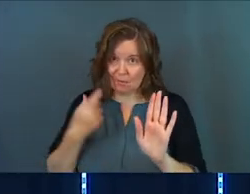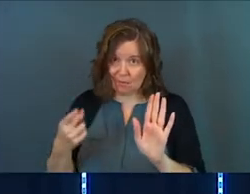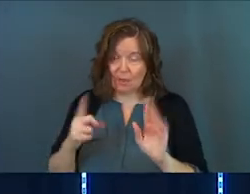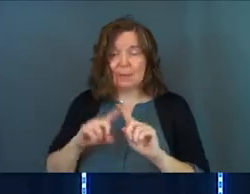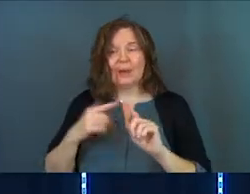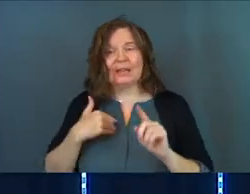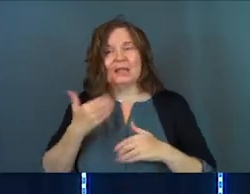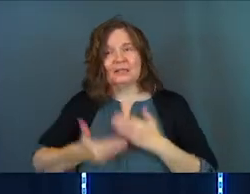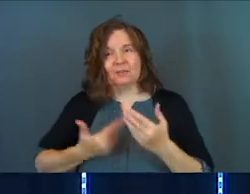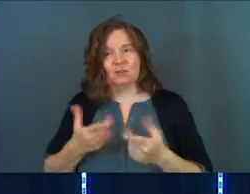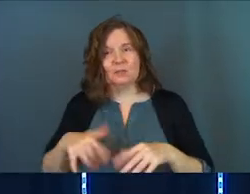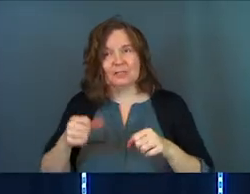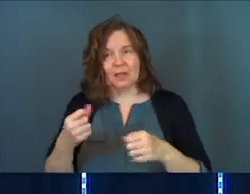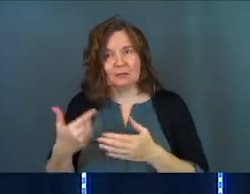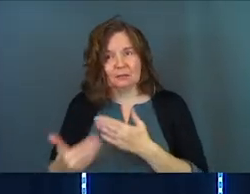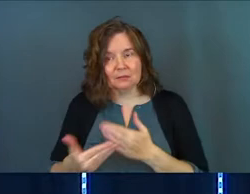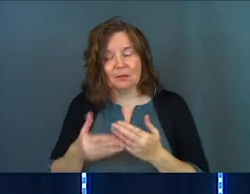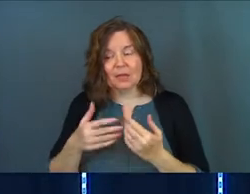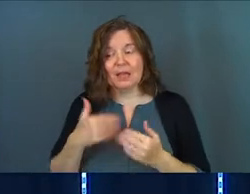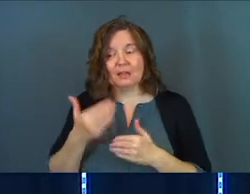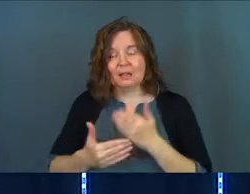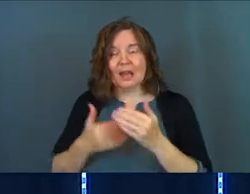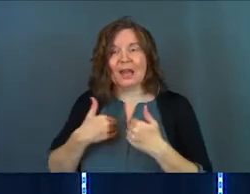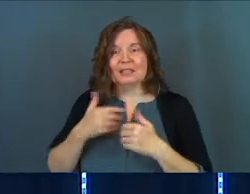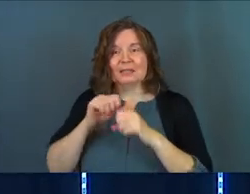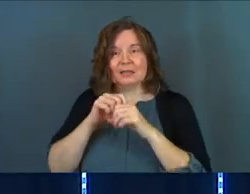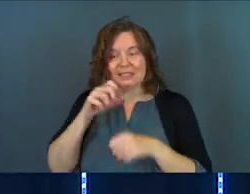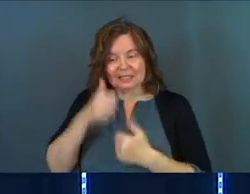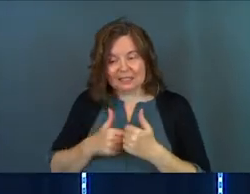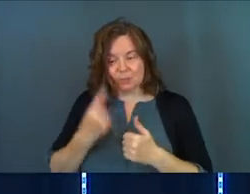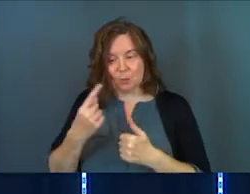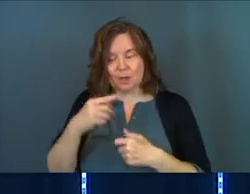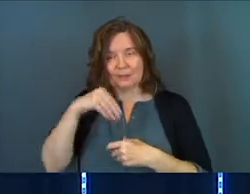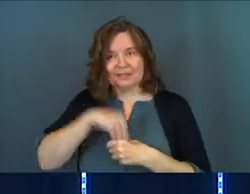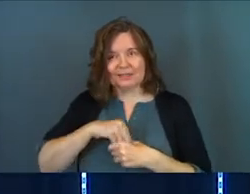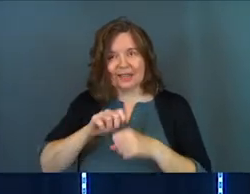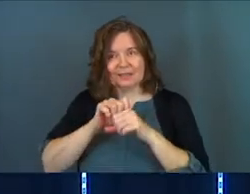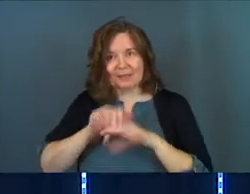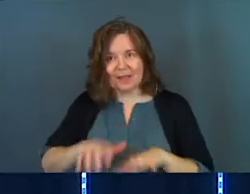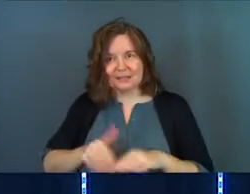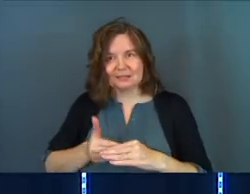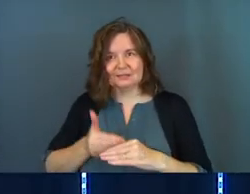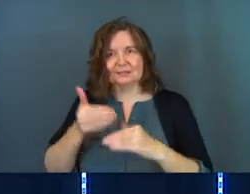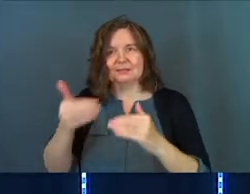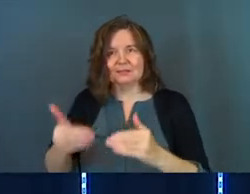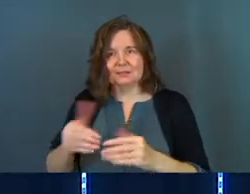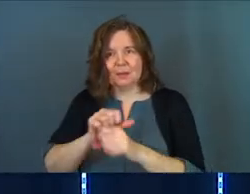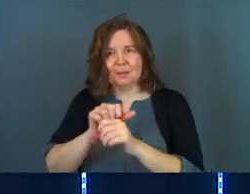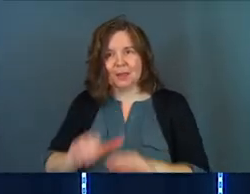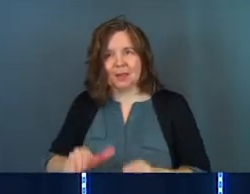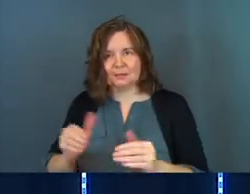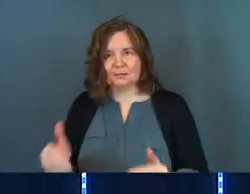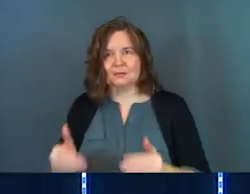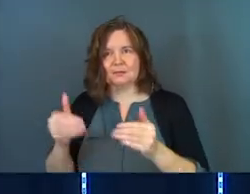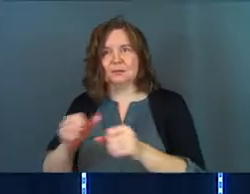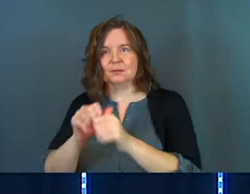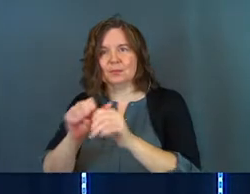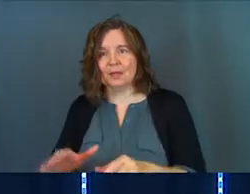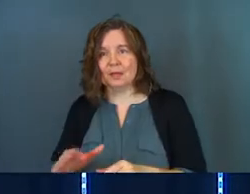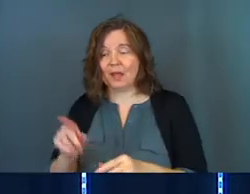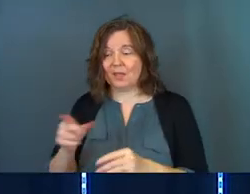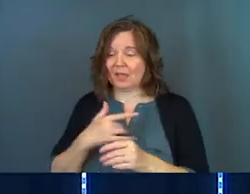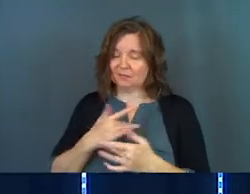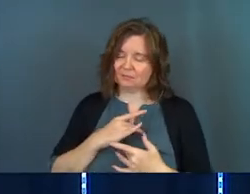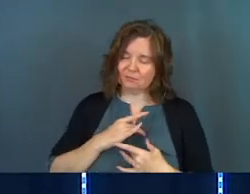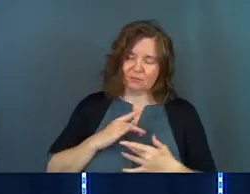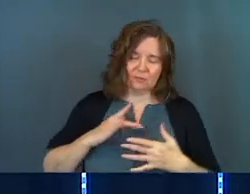But he's got steps for you to take, and each step's got a blessing for you. And each step sets you free. And it's like, and those steps